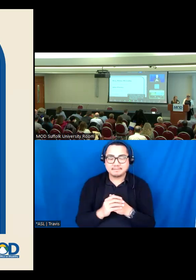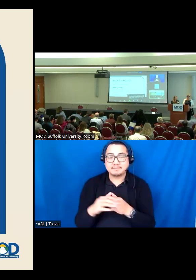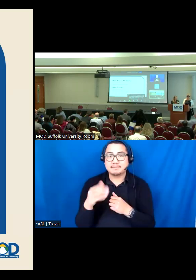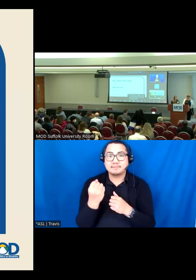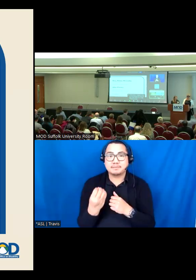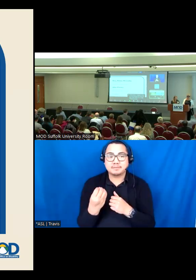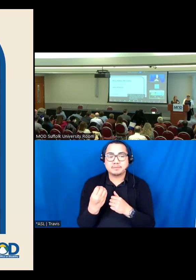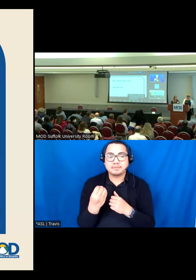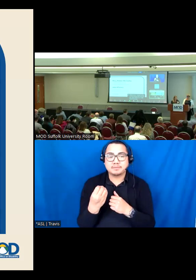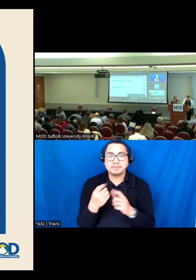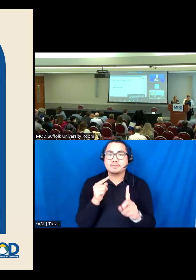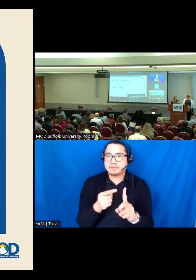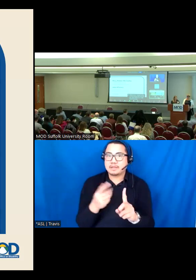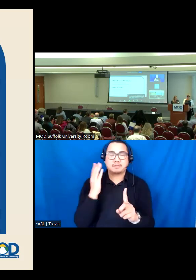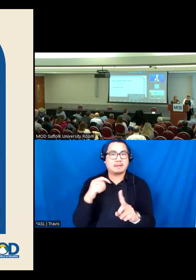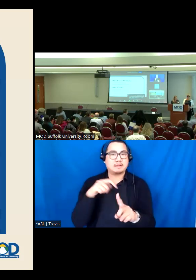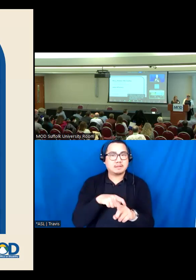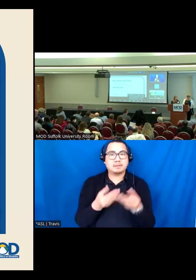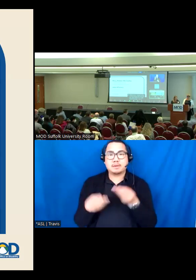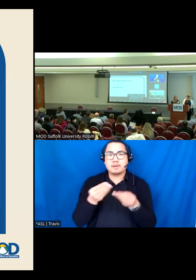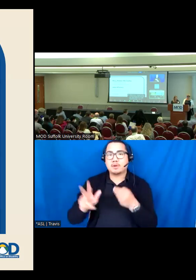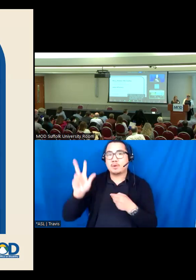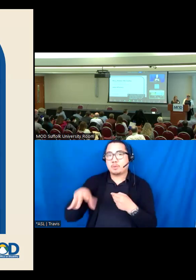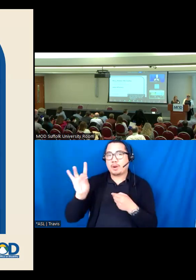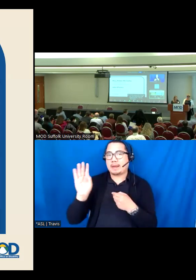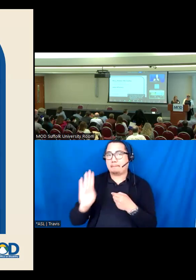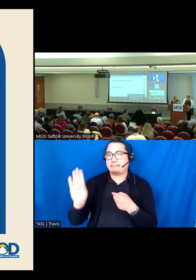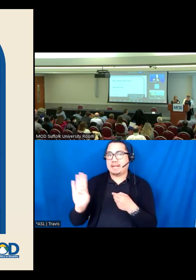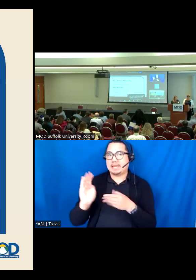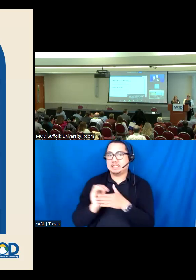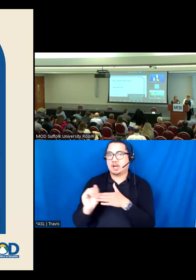And he had a budget at that time of $3.8 billion